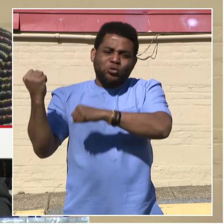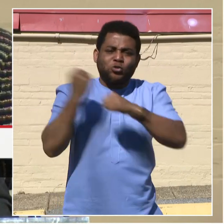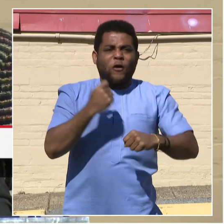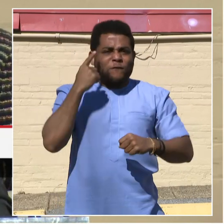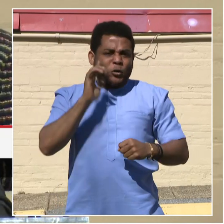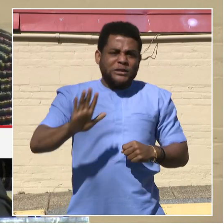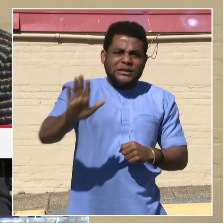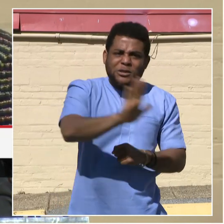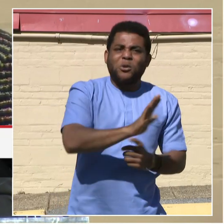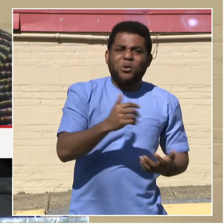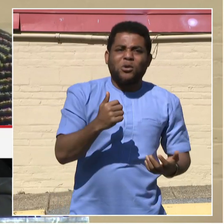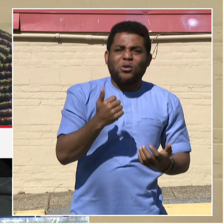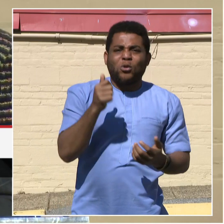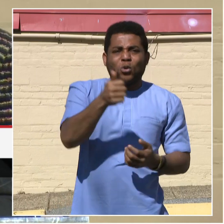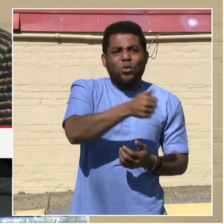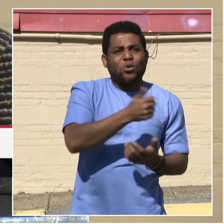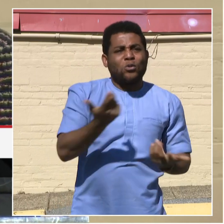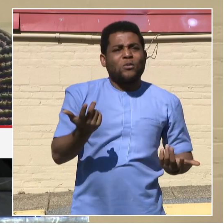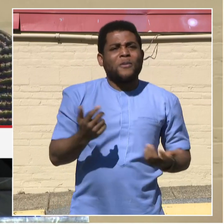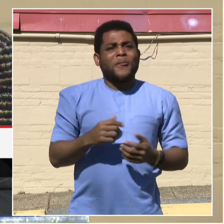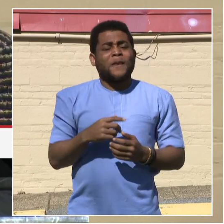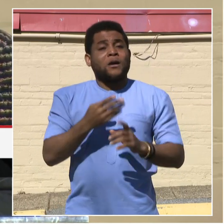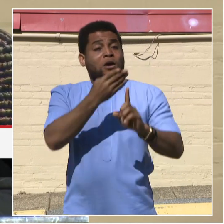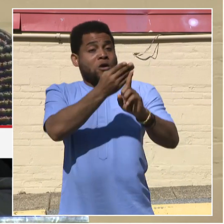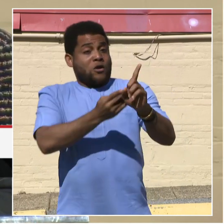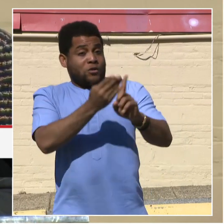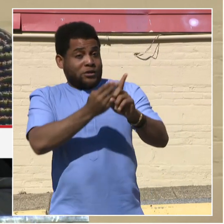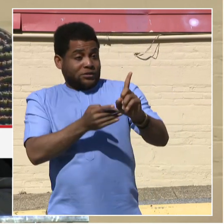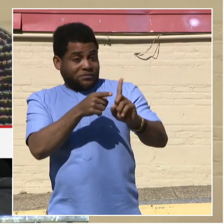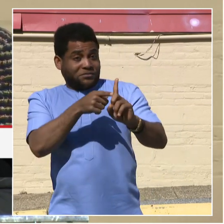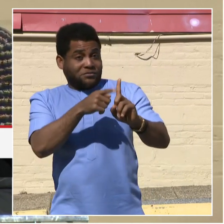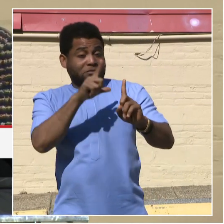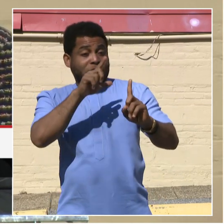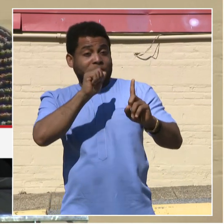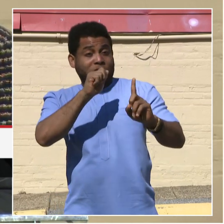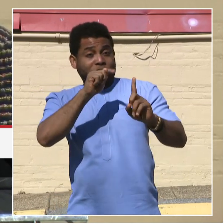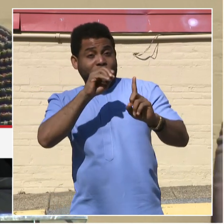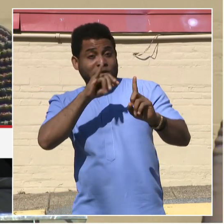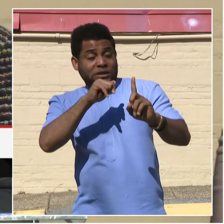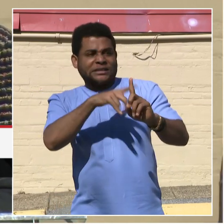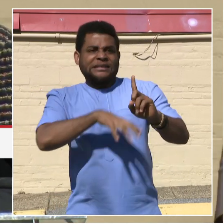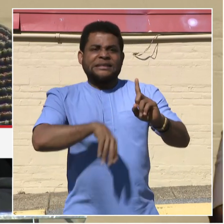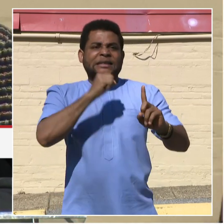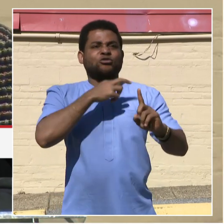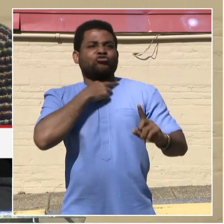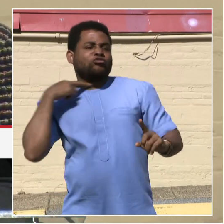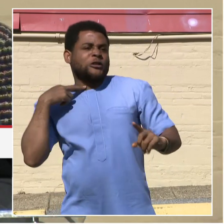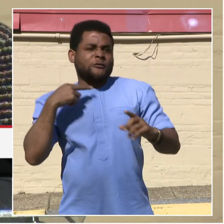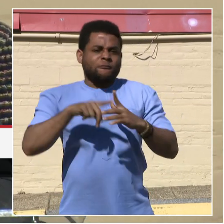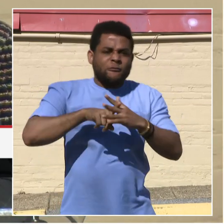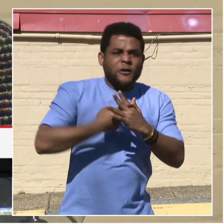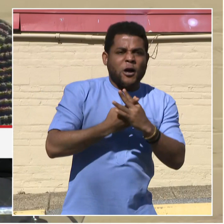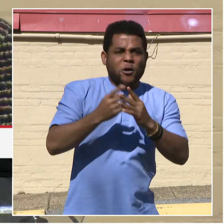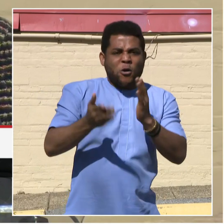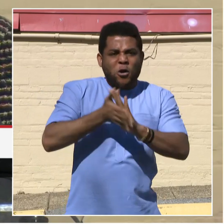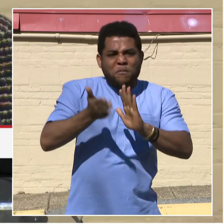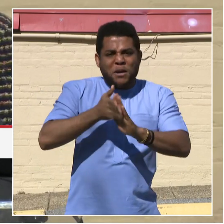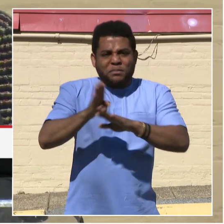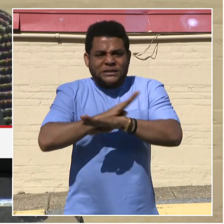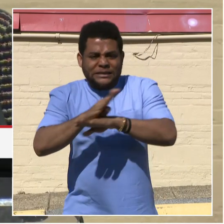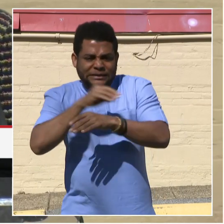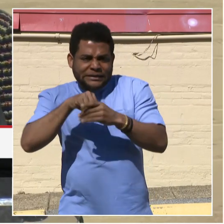LaToya is one of many business owners who have taken the risk of starting and operating a business in parts of the city that in some cases have been